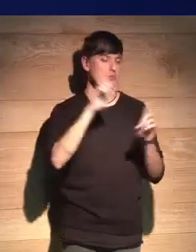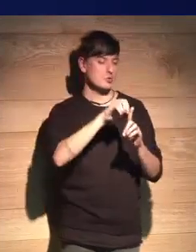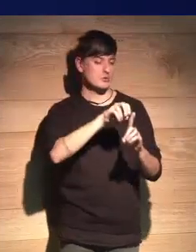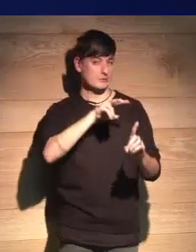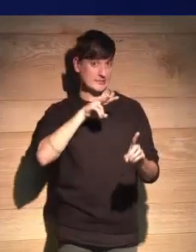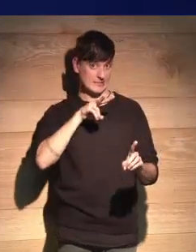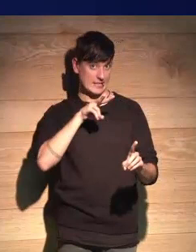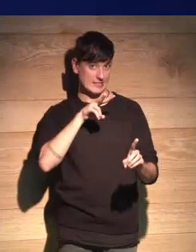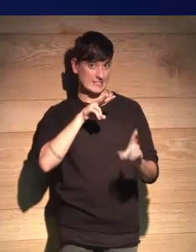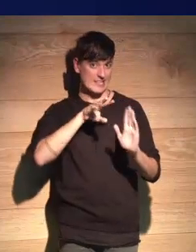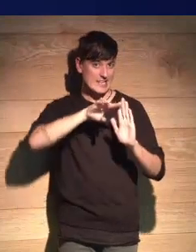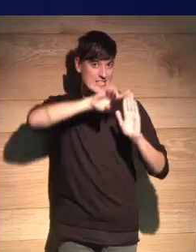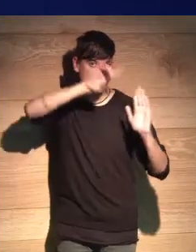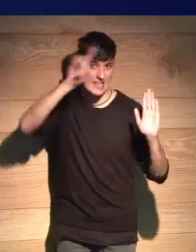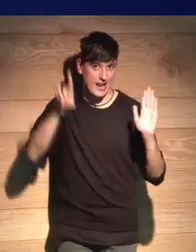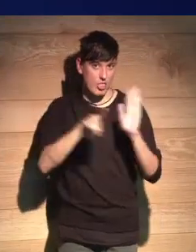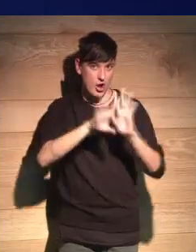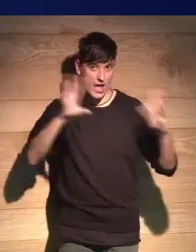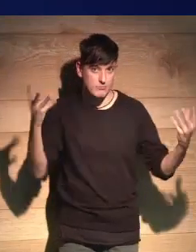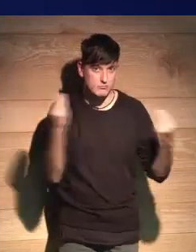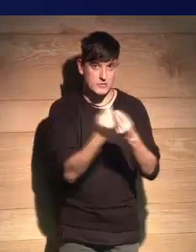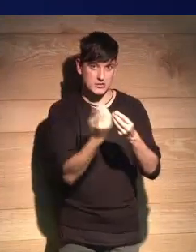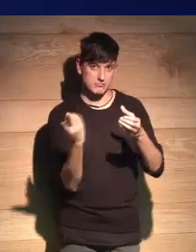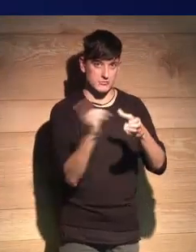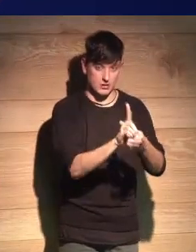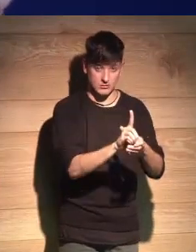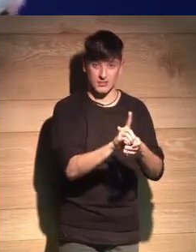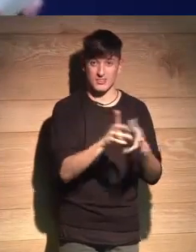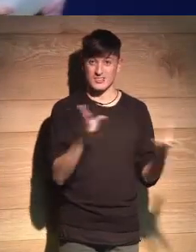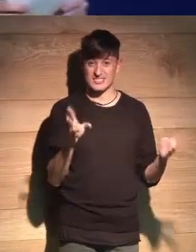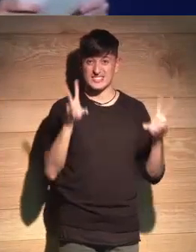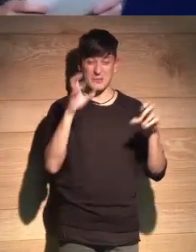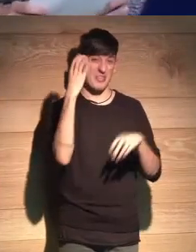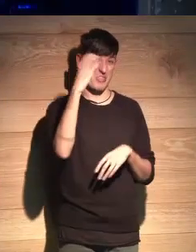science, but from an integrative point of view.